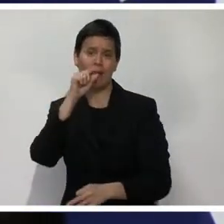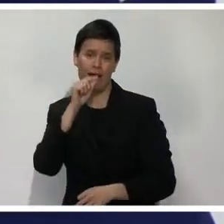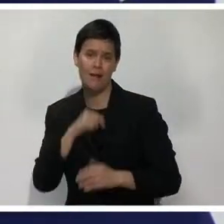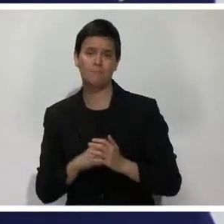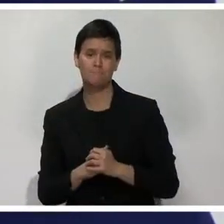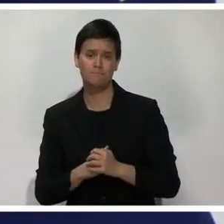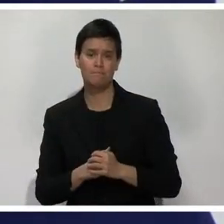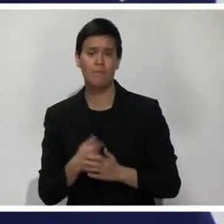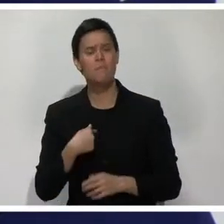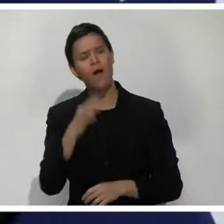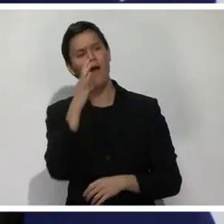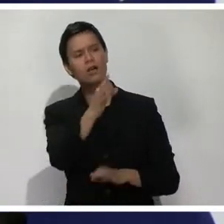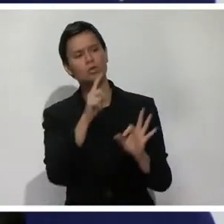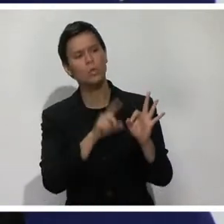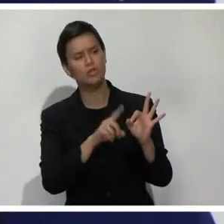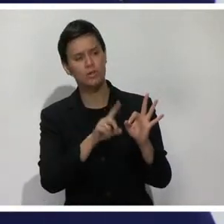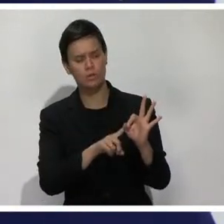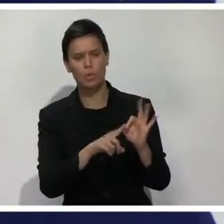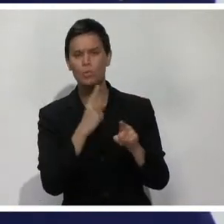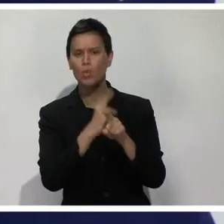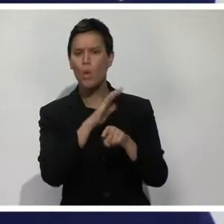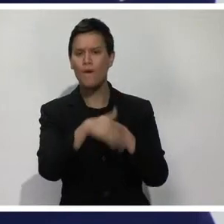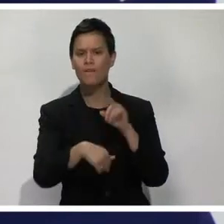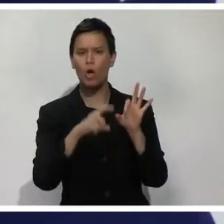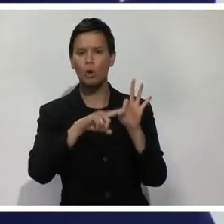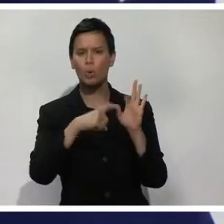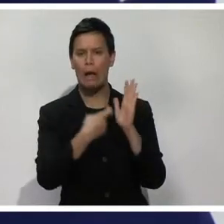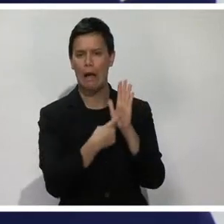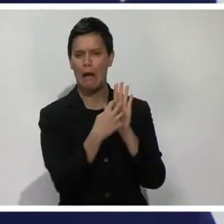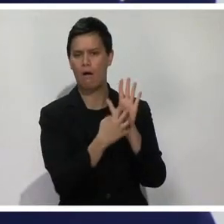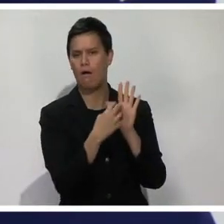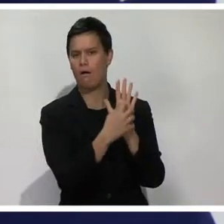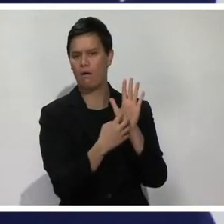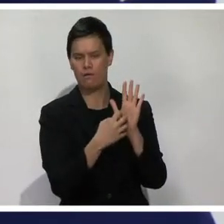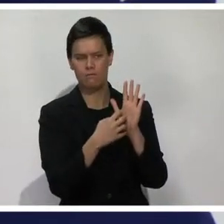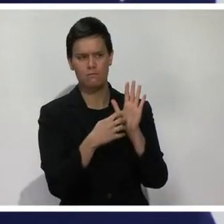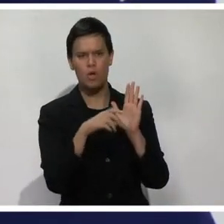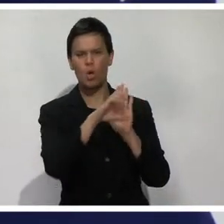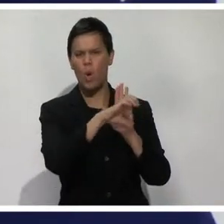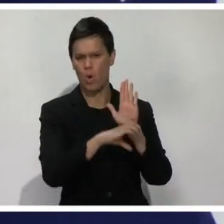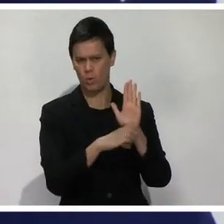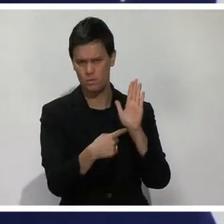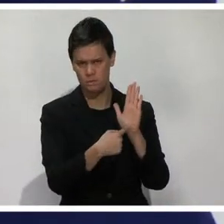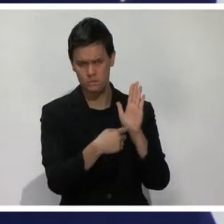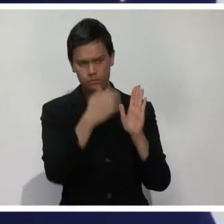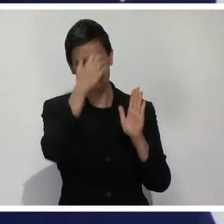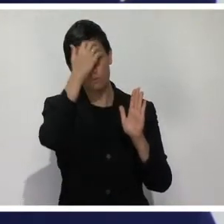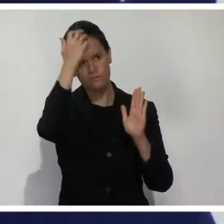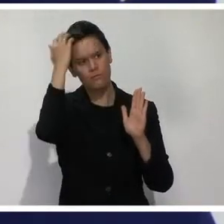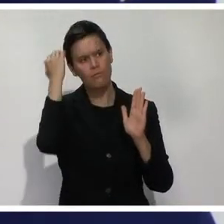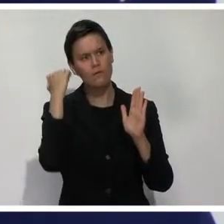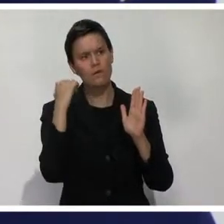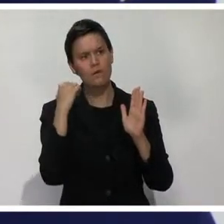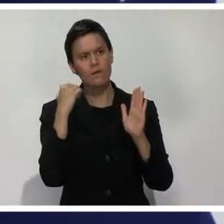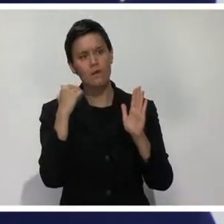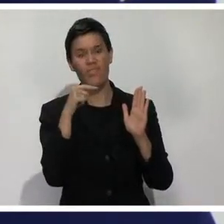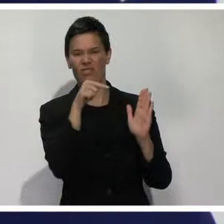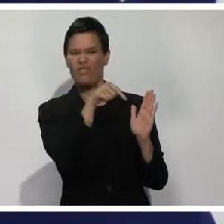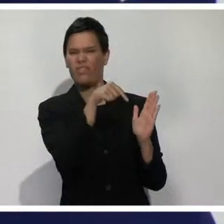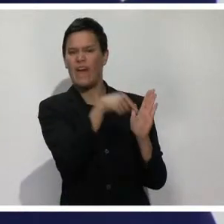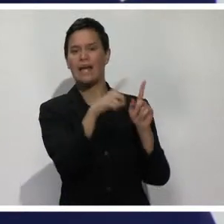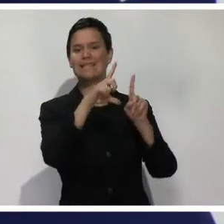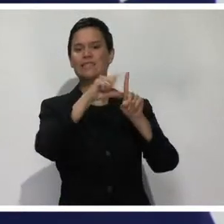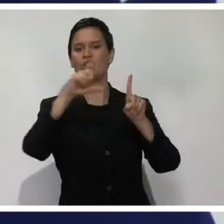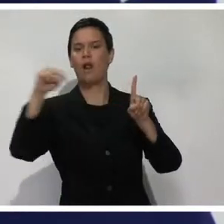QR codes for the contact tracing register, will there be some way of maintaining a sort of hard copy manual contact tracing register